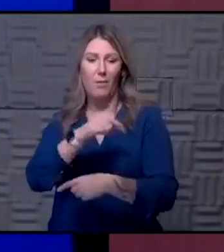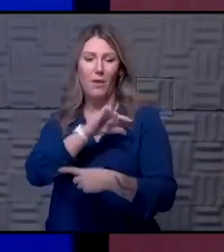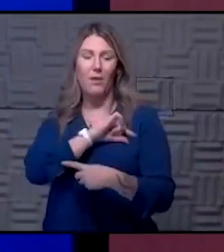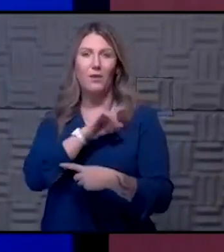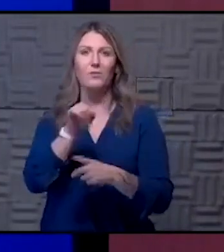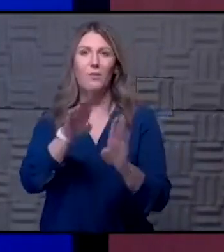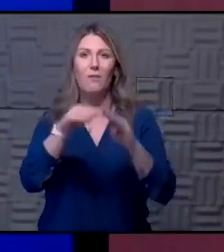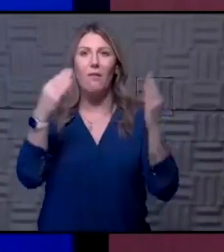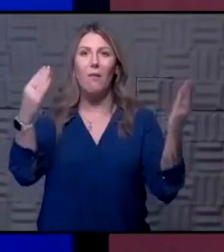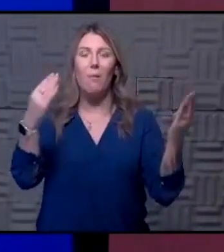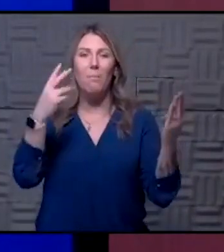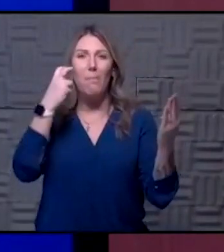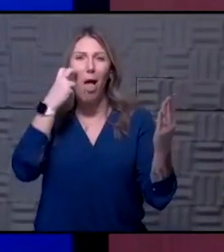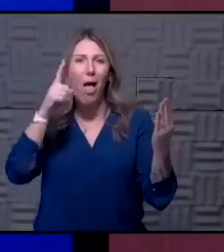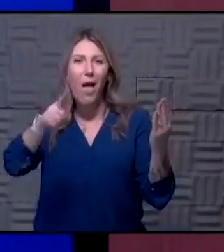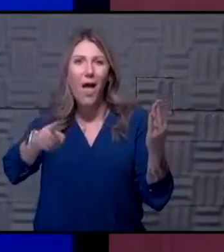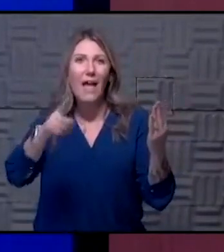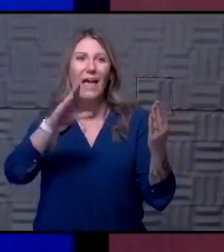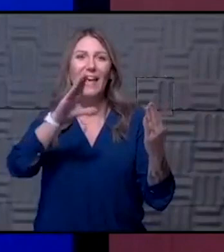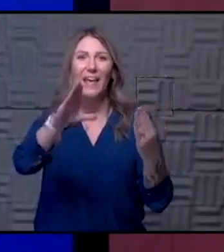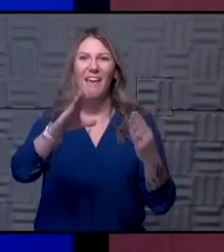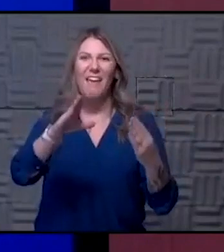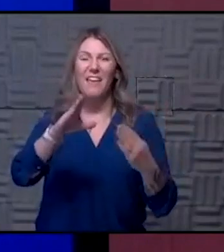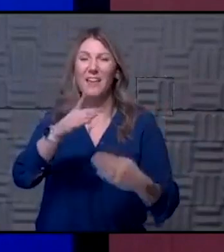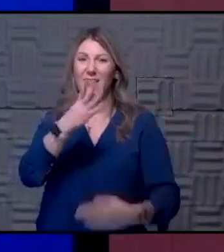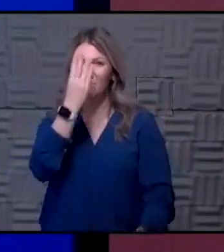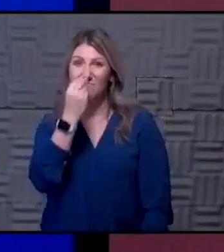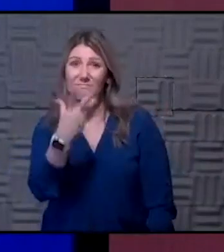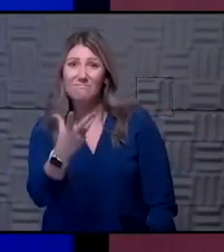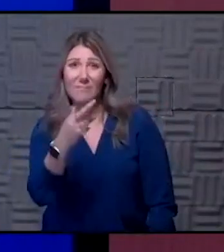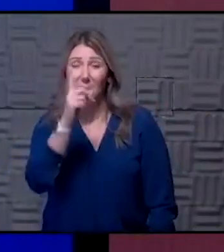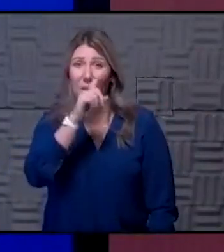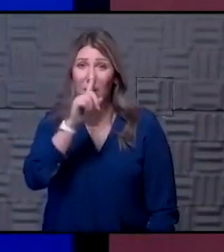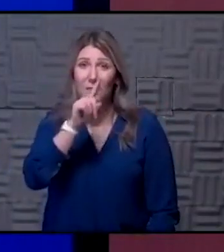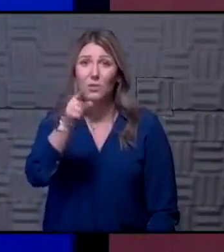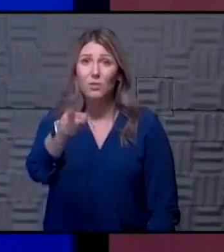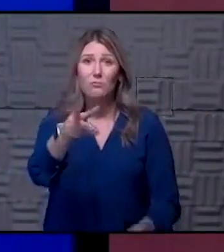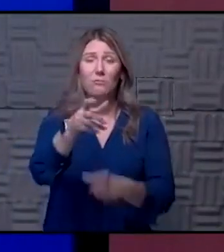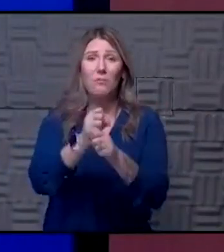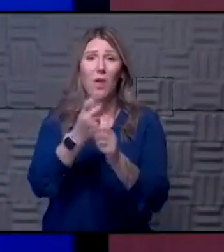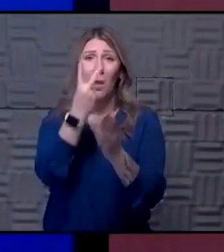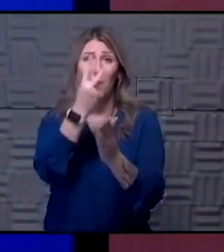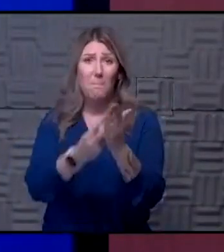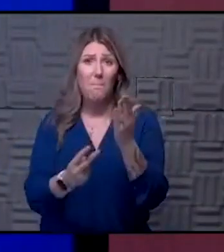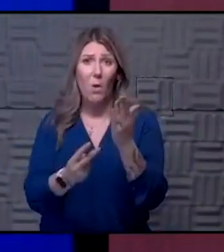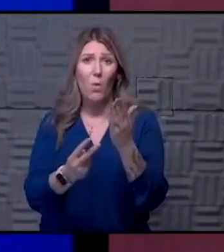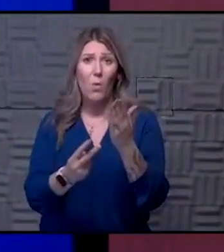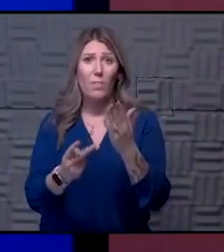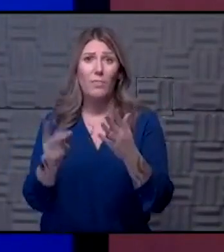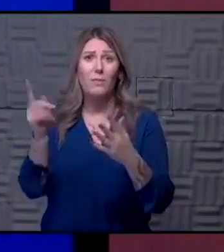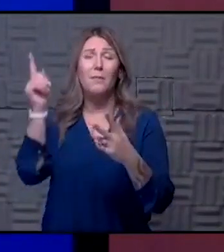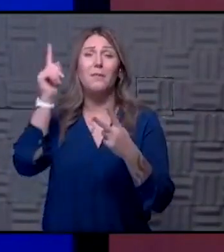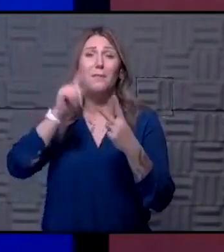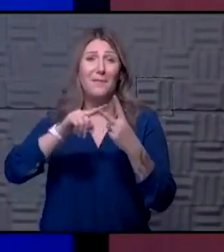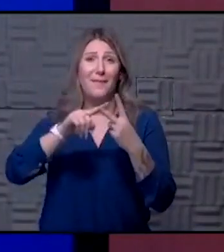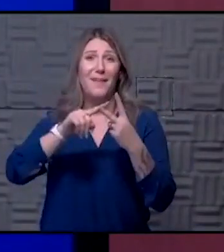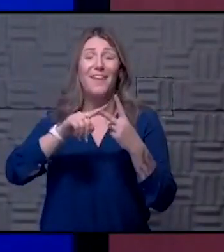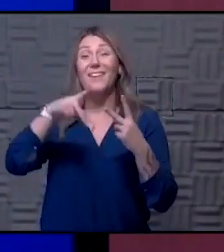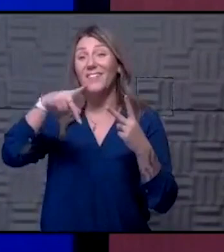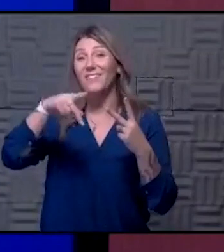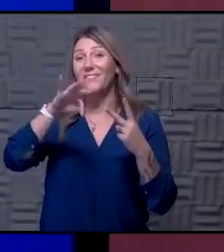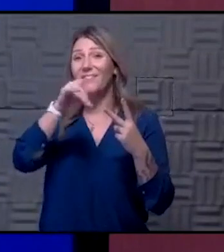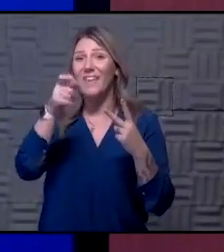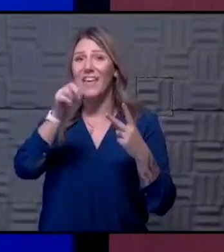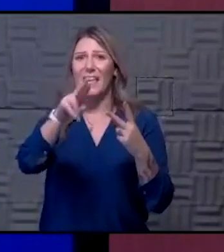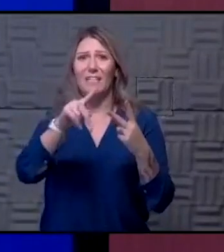her record, and she told them, I got the placebo. So she got both doses of the Pfizer vaccine. Yesterday, she learned that